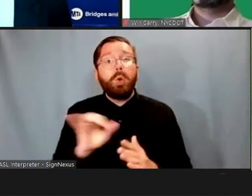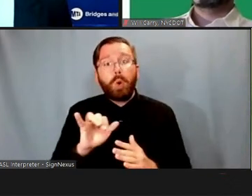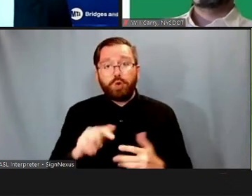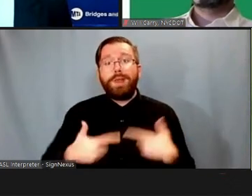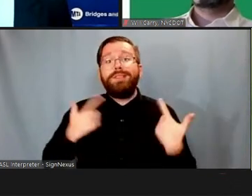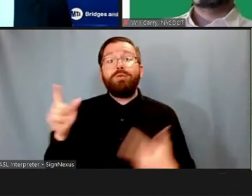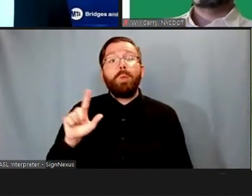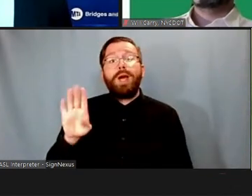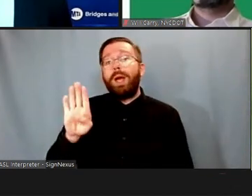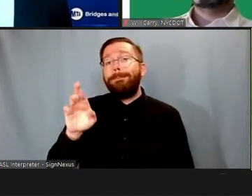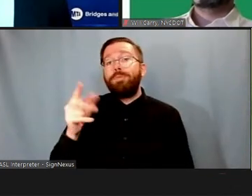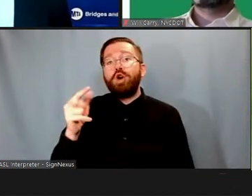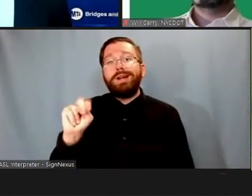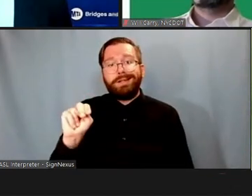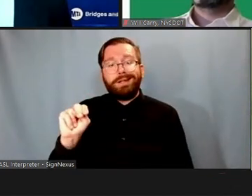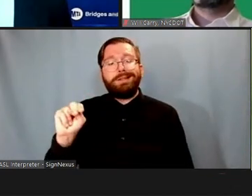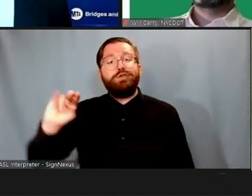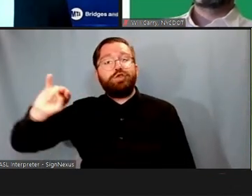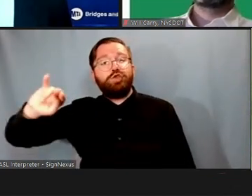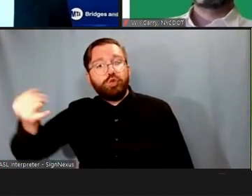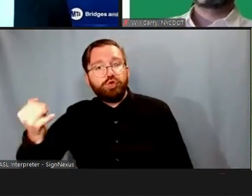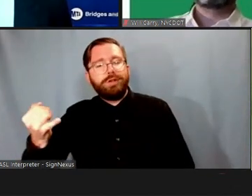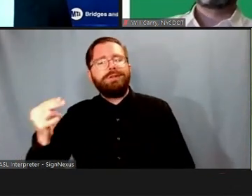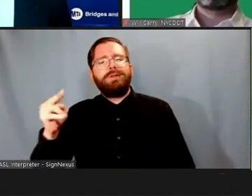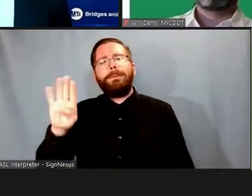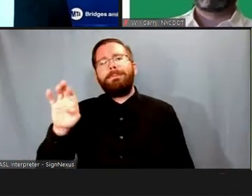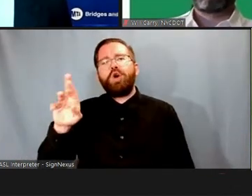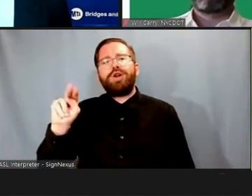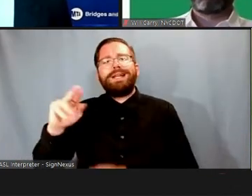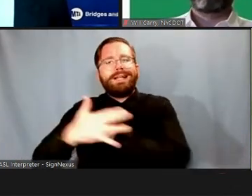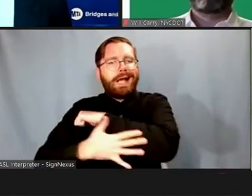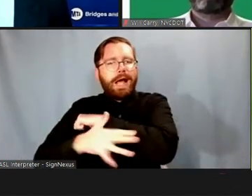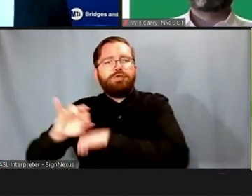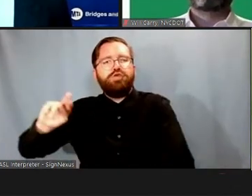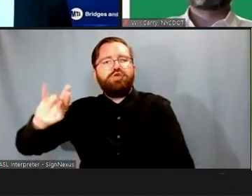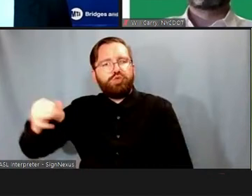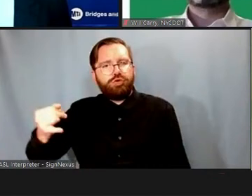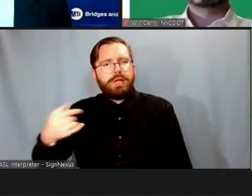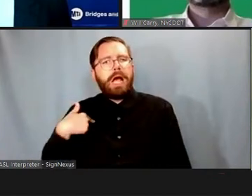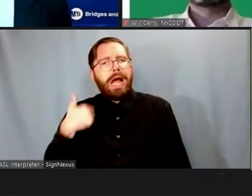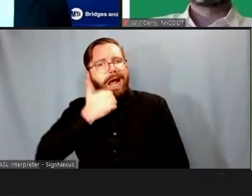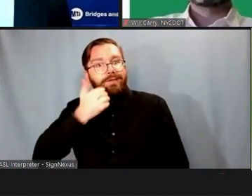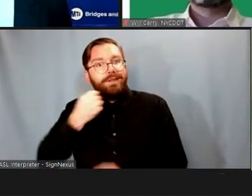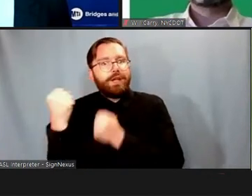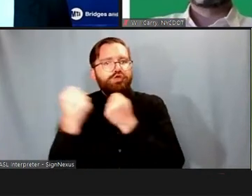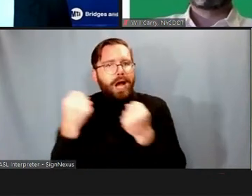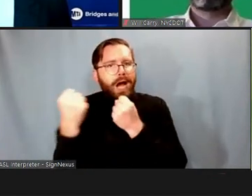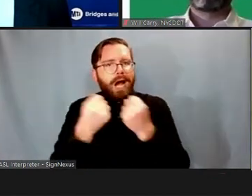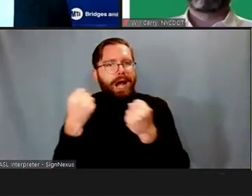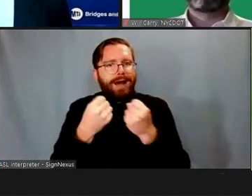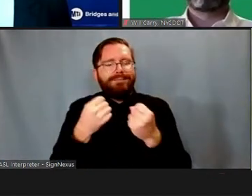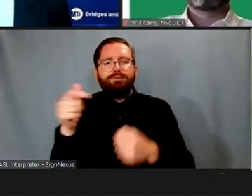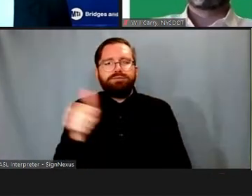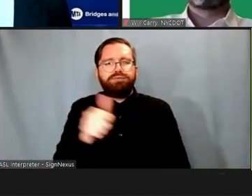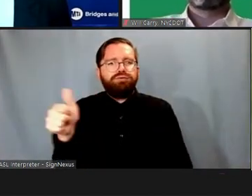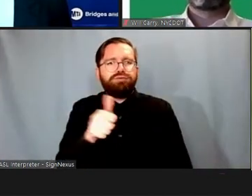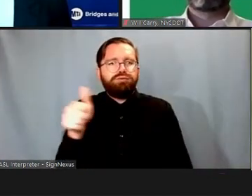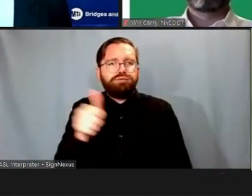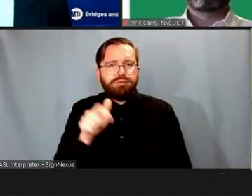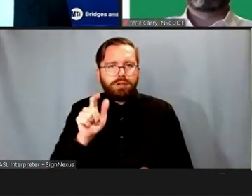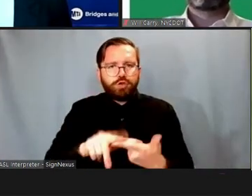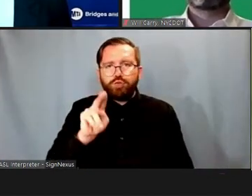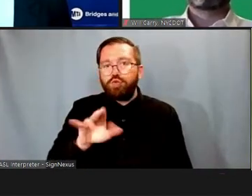jersey i commute into the city to go to work in mid 2022 the port authority removed the toll